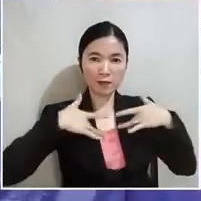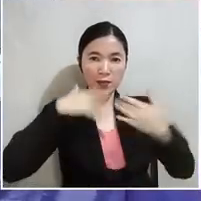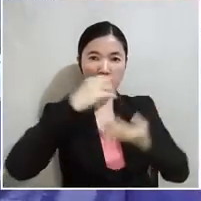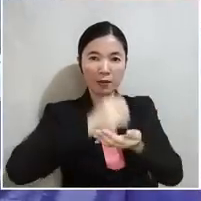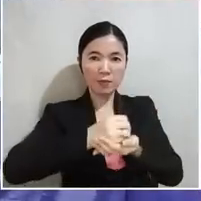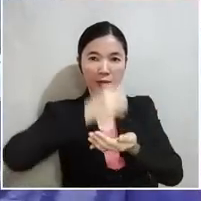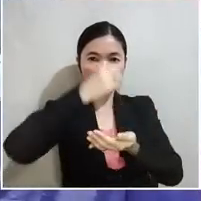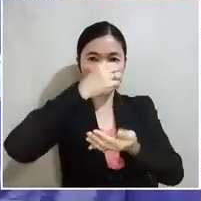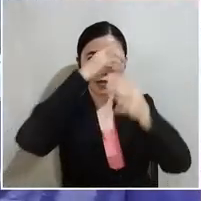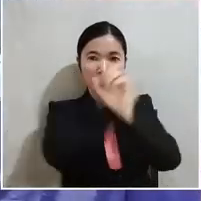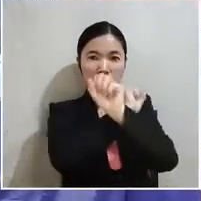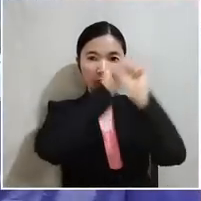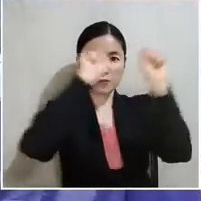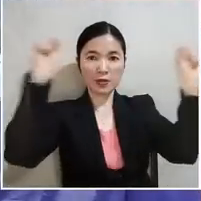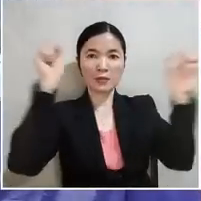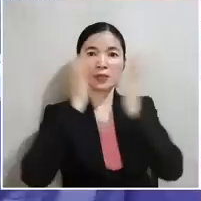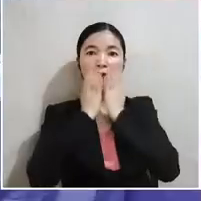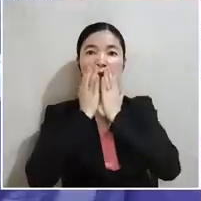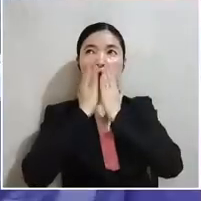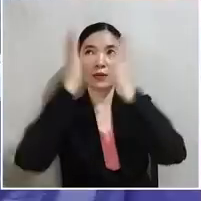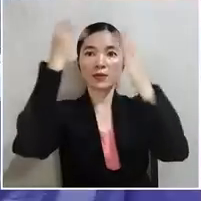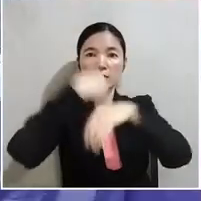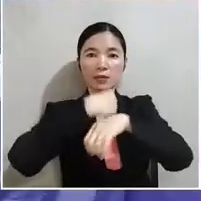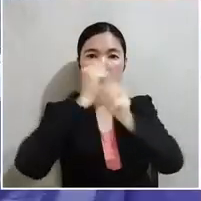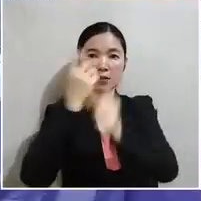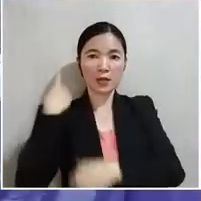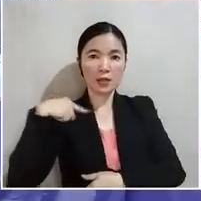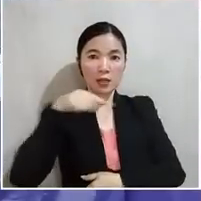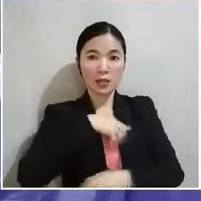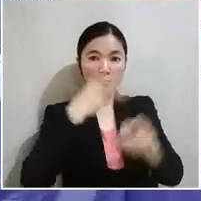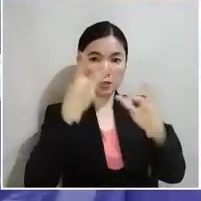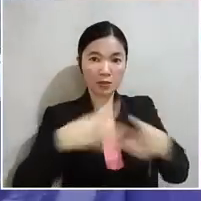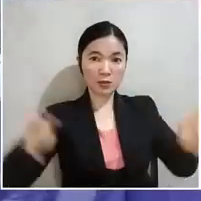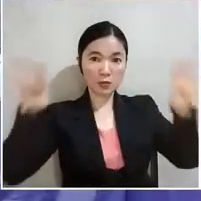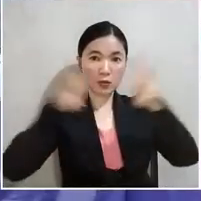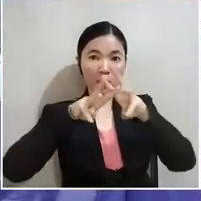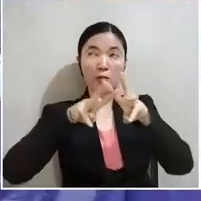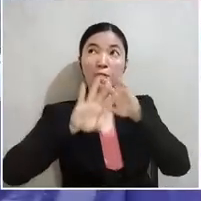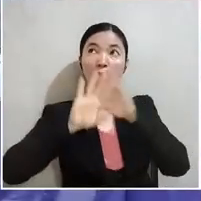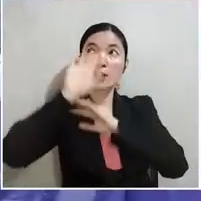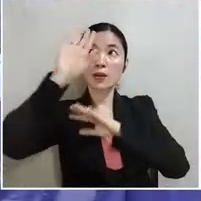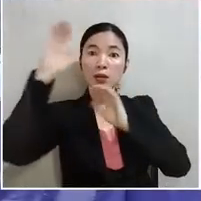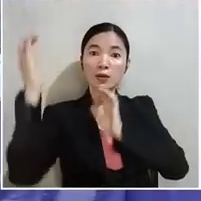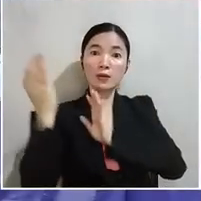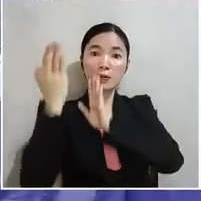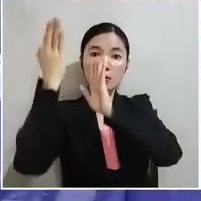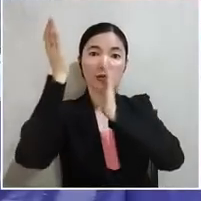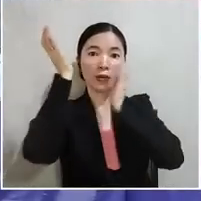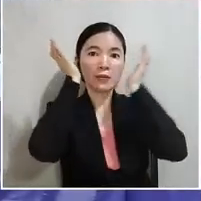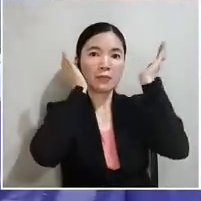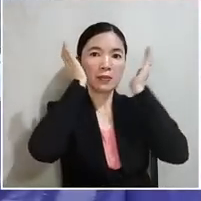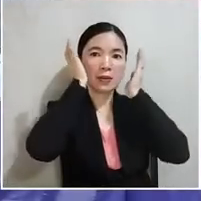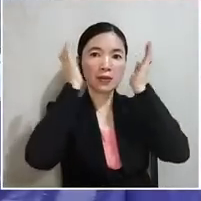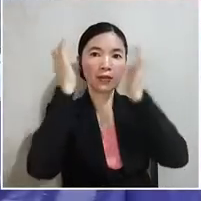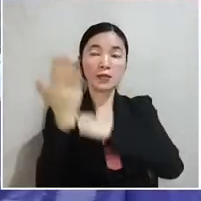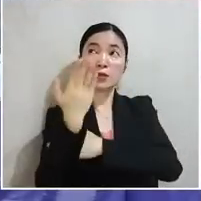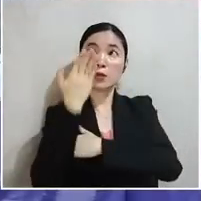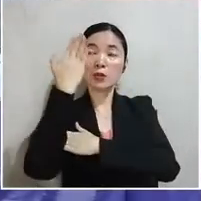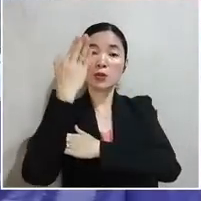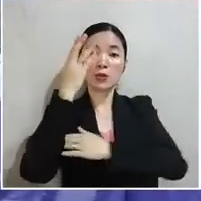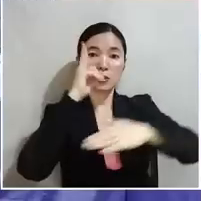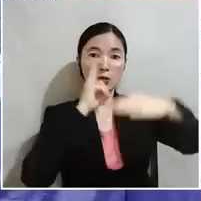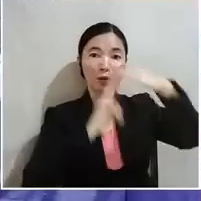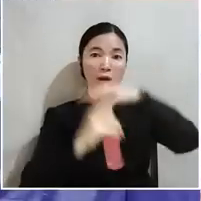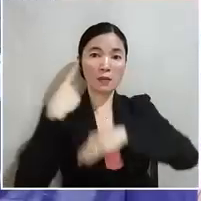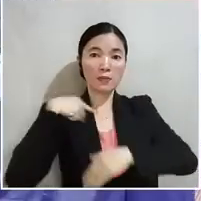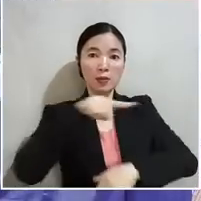salvation, giving thanks that you have held us worthy to be in your presence and minister to you. Humbly we pray